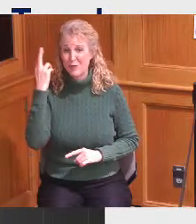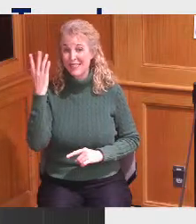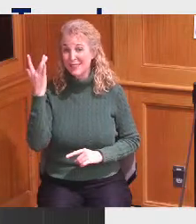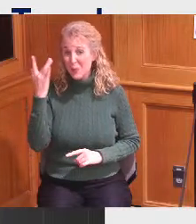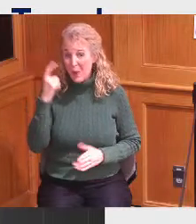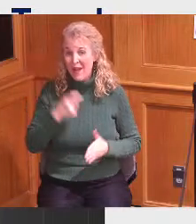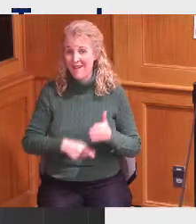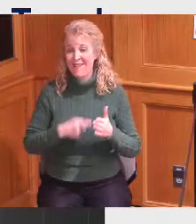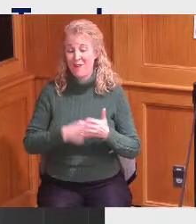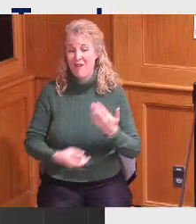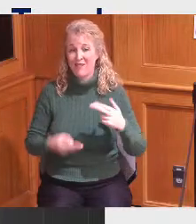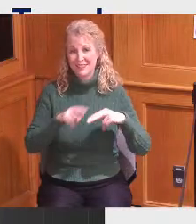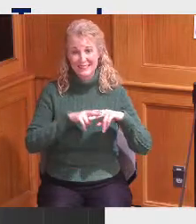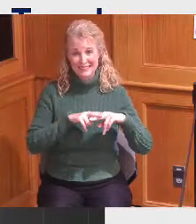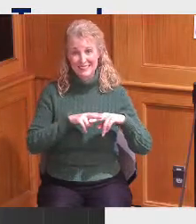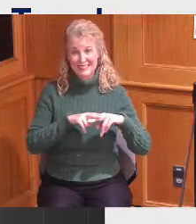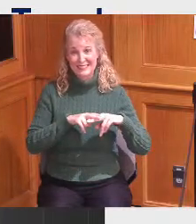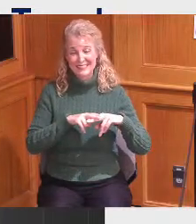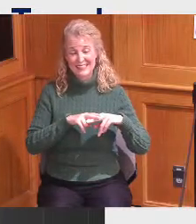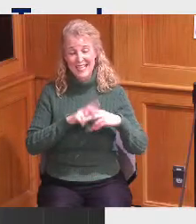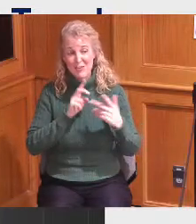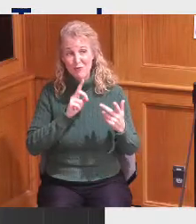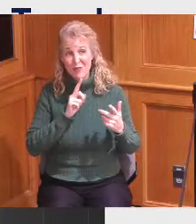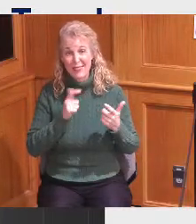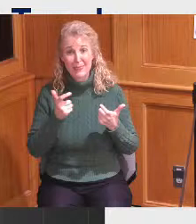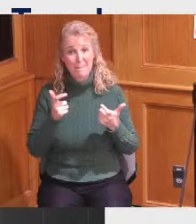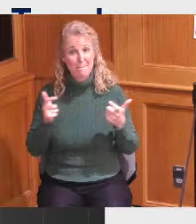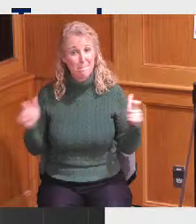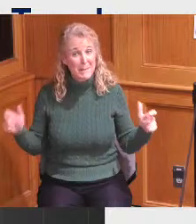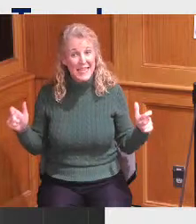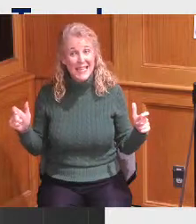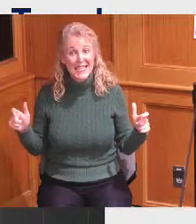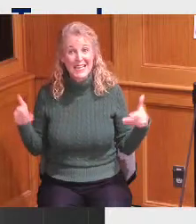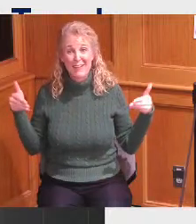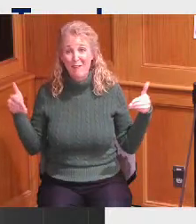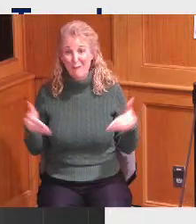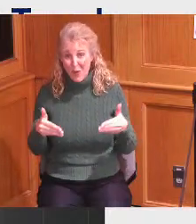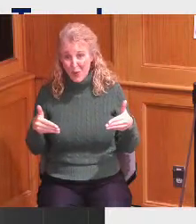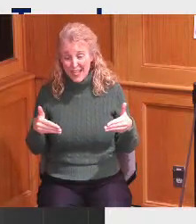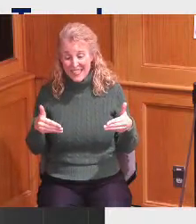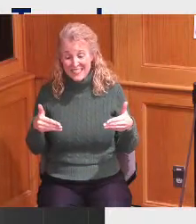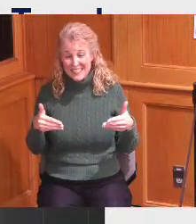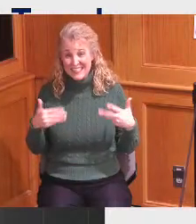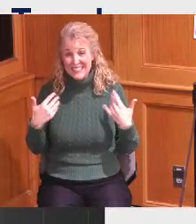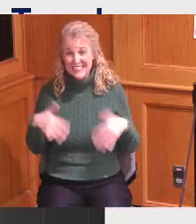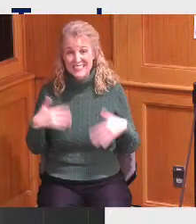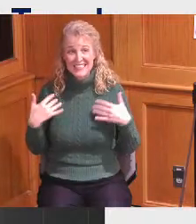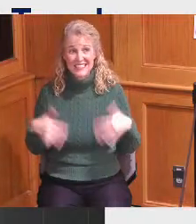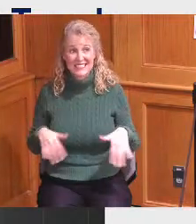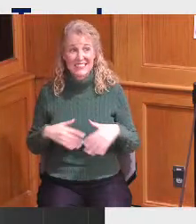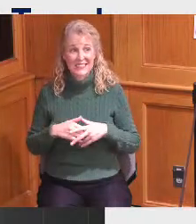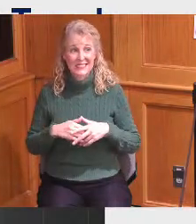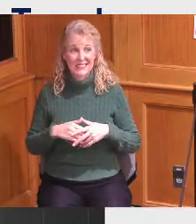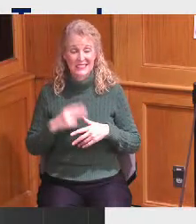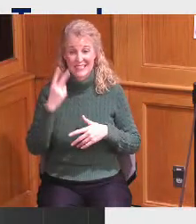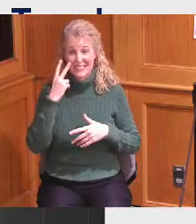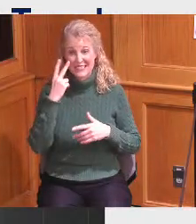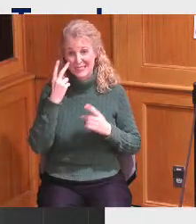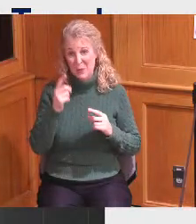costs are, the big bucket items where we need to focus in the next two years and see